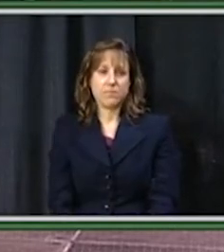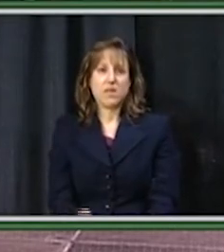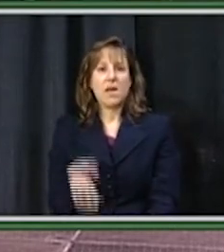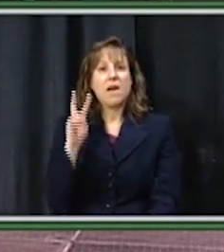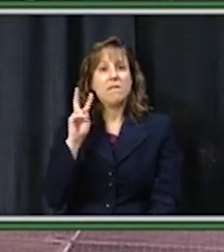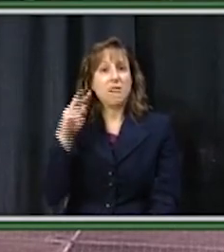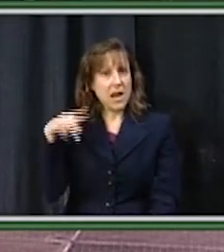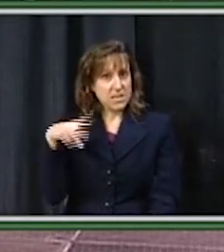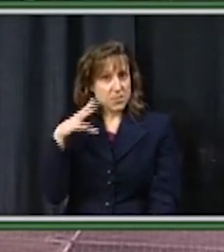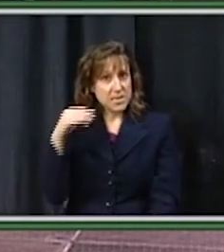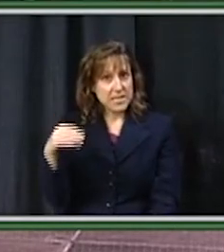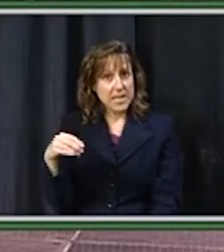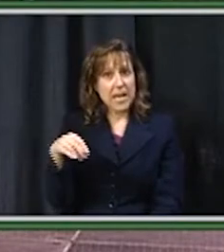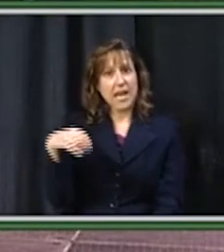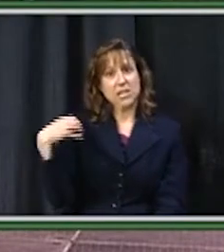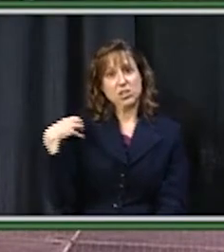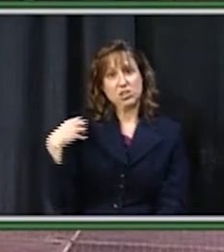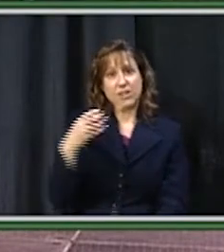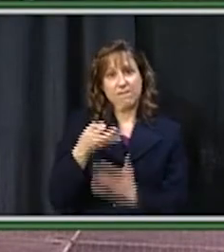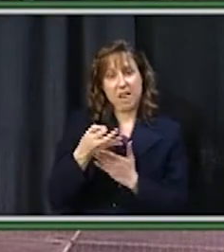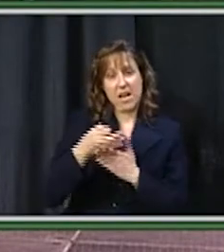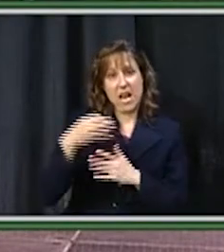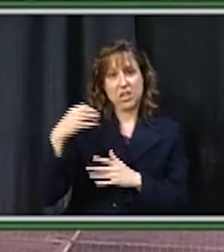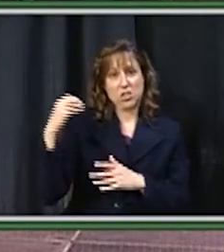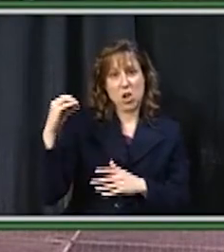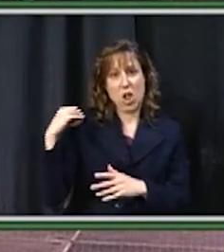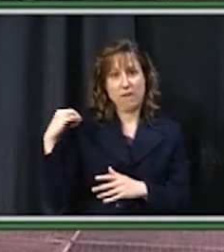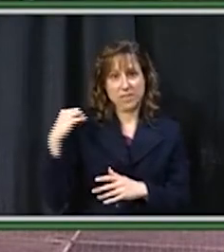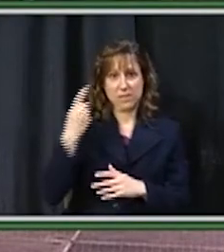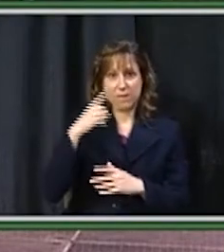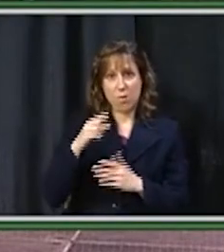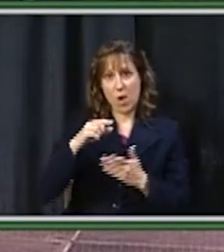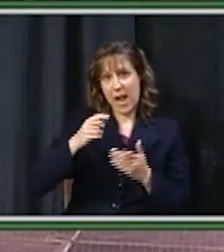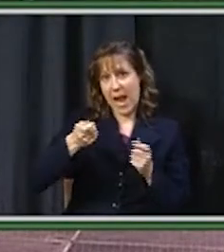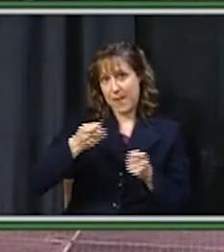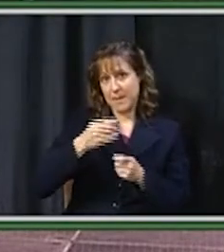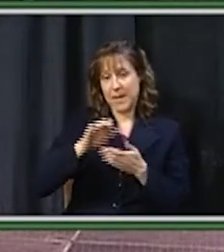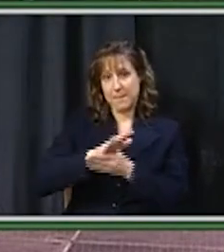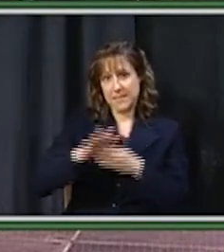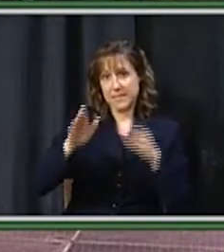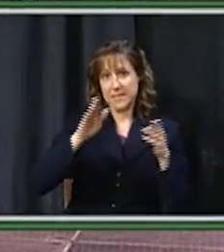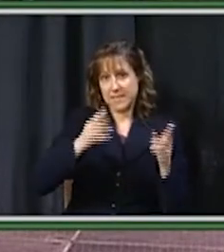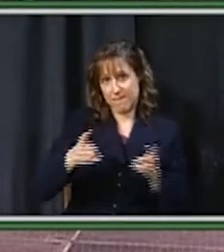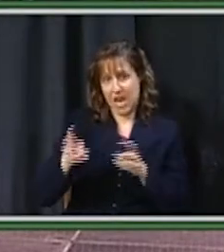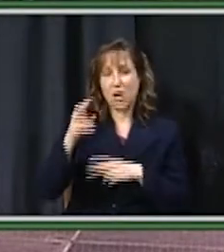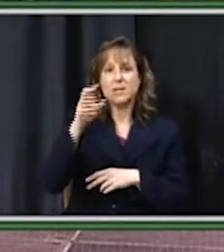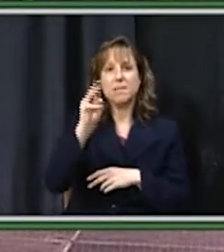Vice President and Chief Financial Officer for Administration and Business Affairs, Mike Lee.